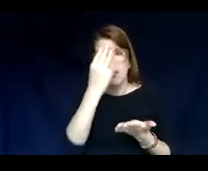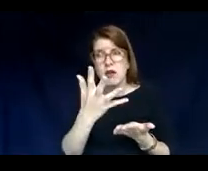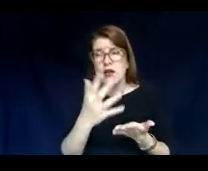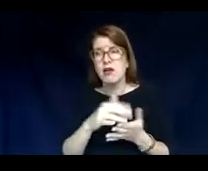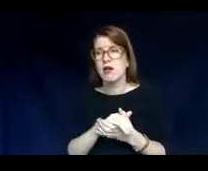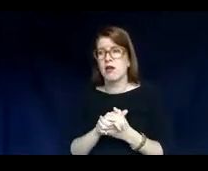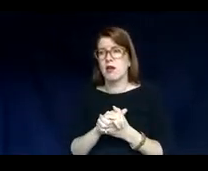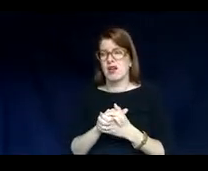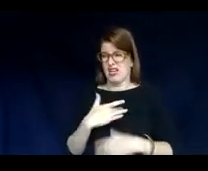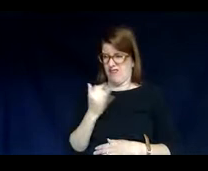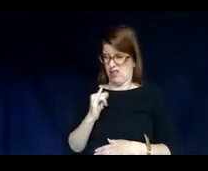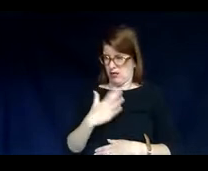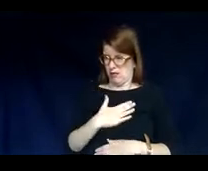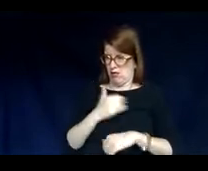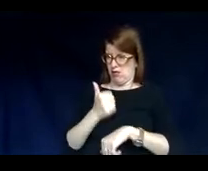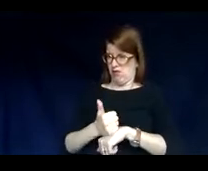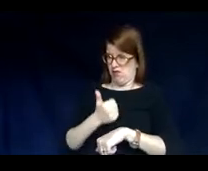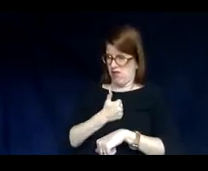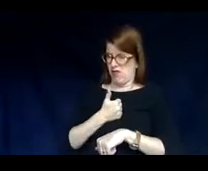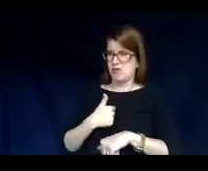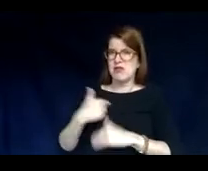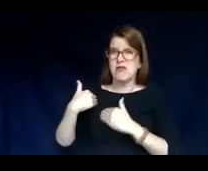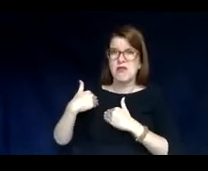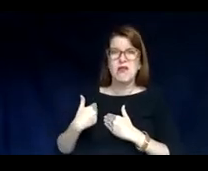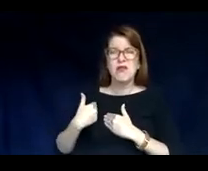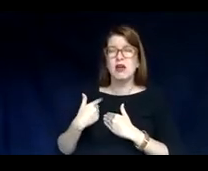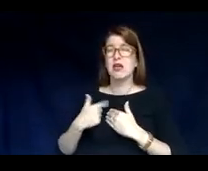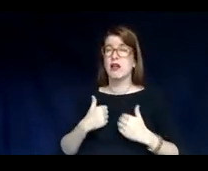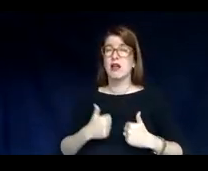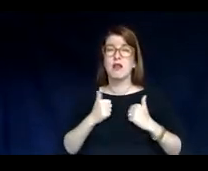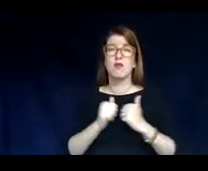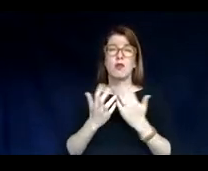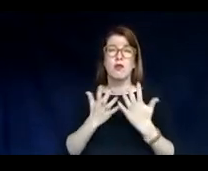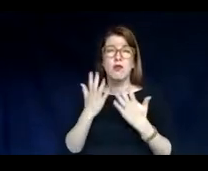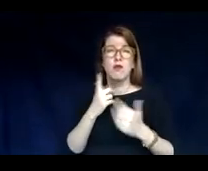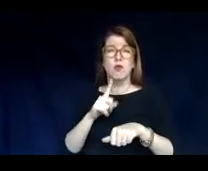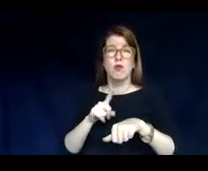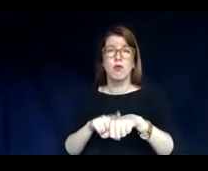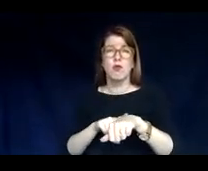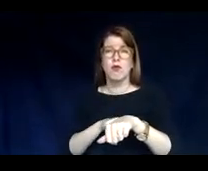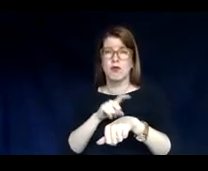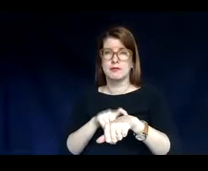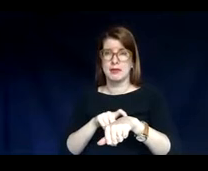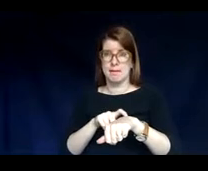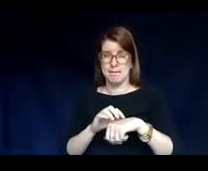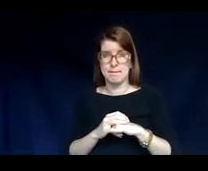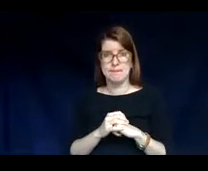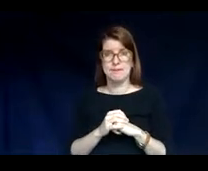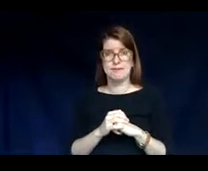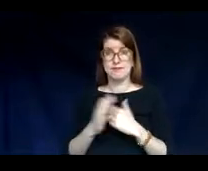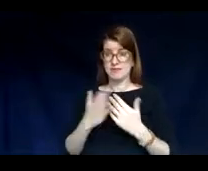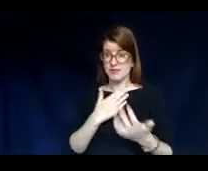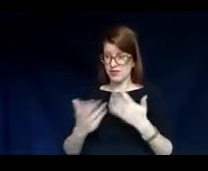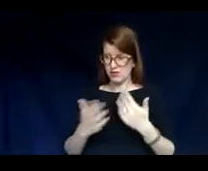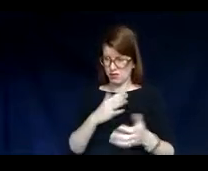I felt like it was my fault. And I lived with that shame for a long time. But even though I lived within